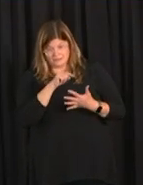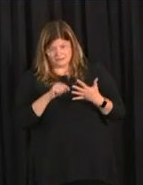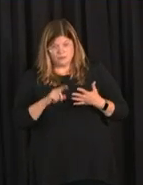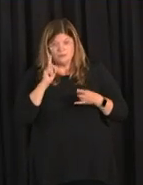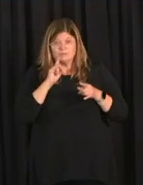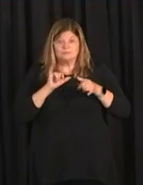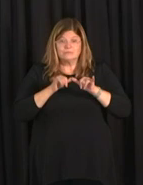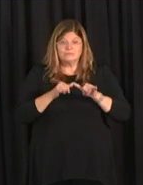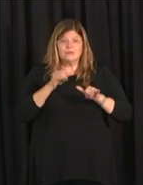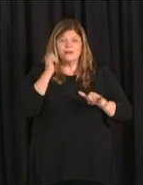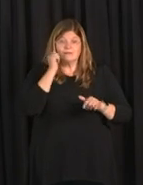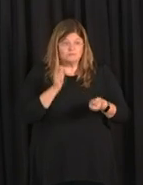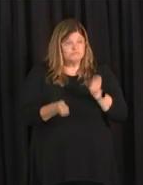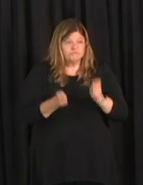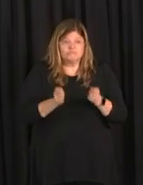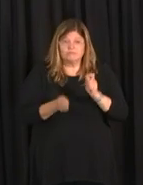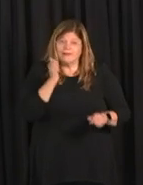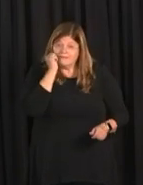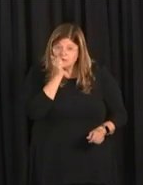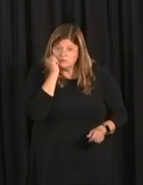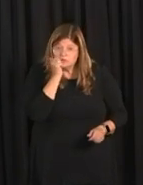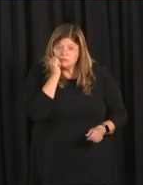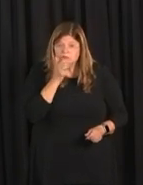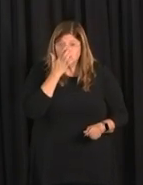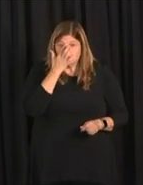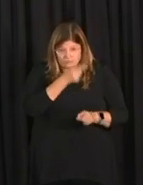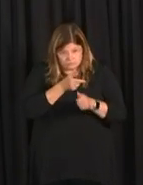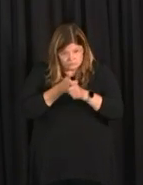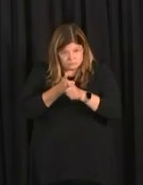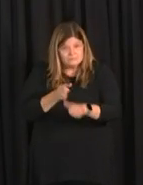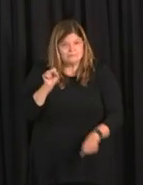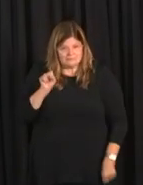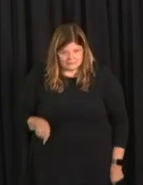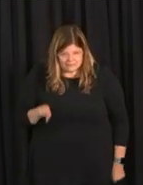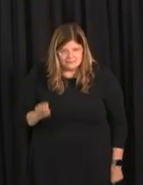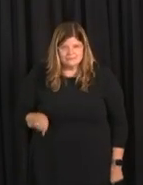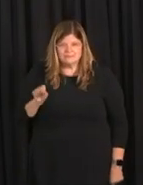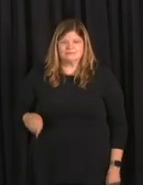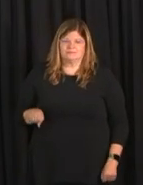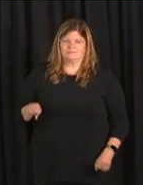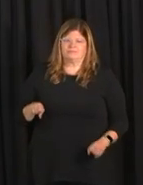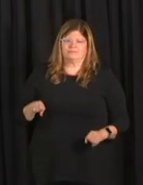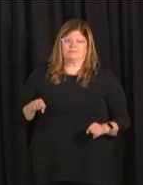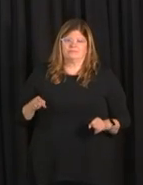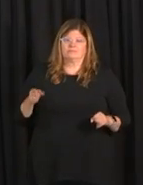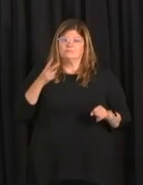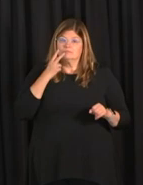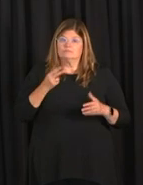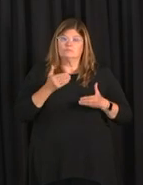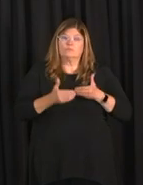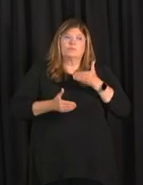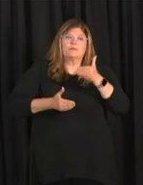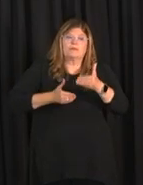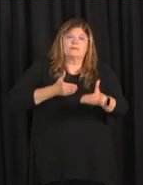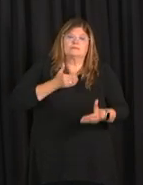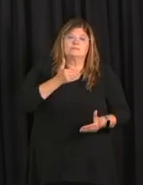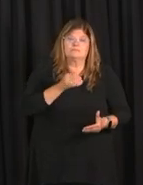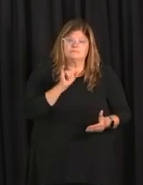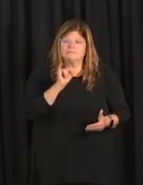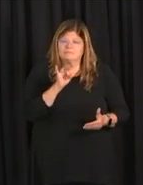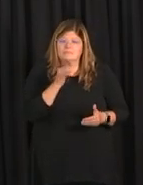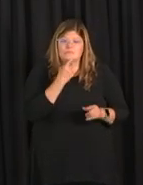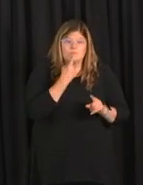that would change daily, right? These are the things that you update daily and Yes. change daily, and people can kind of see the progress. And if these